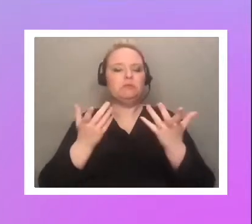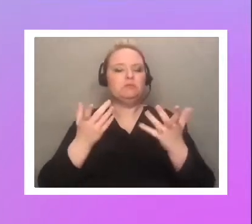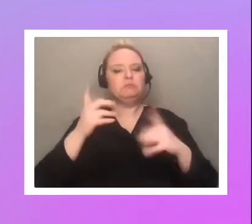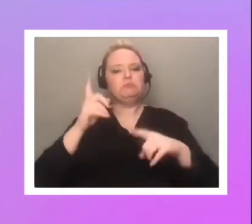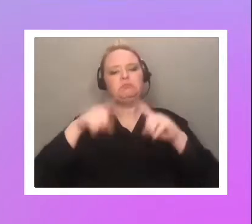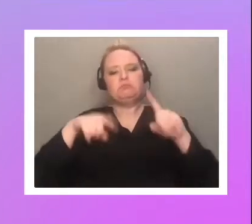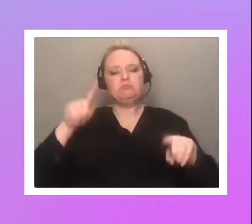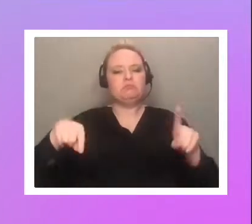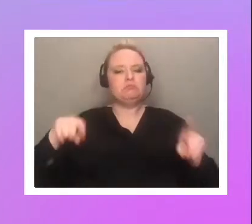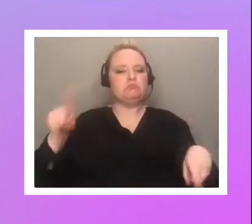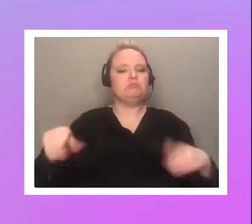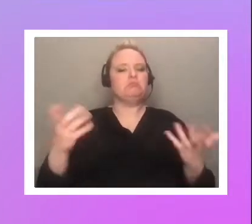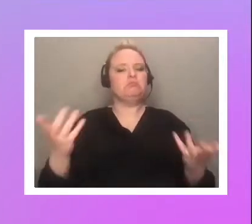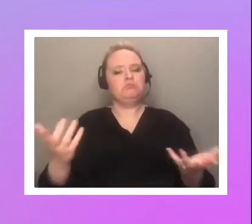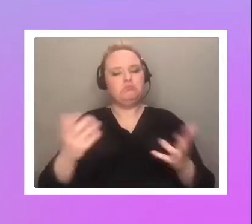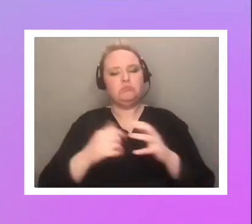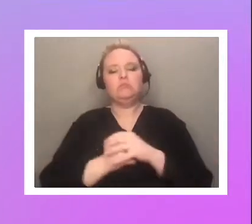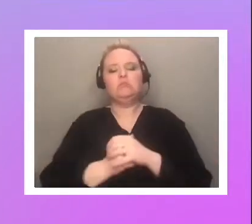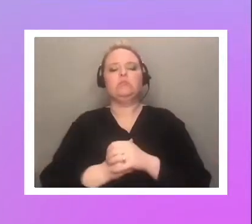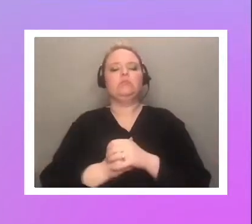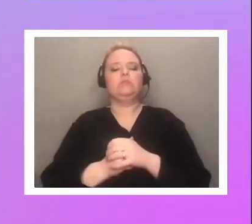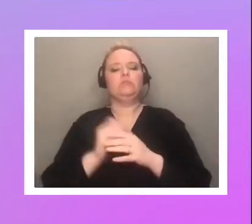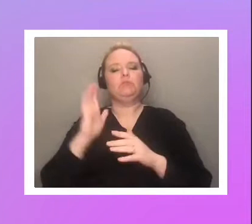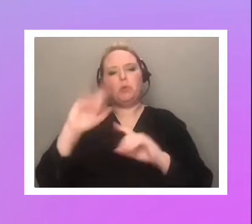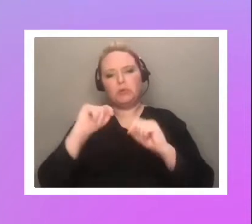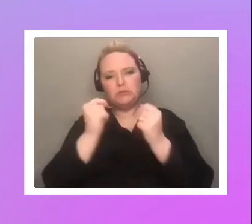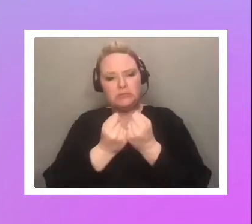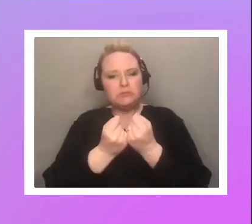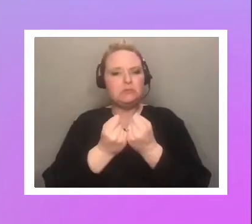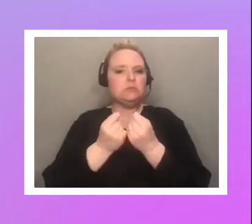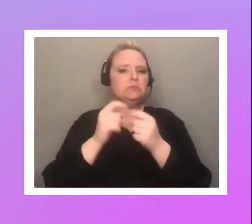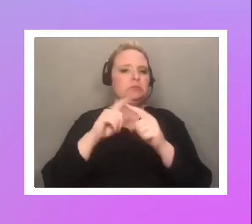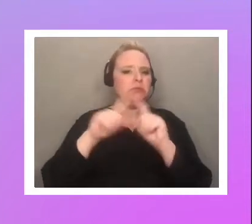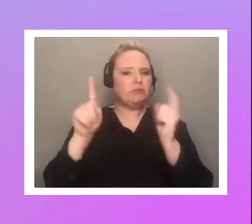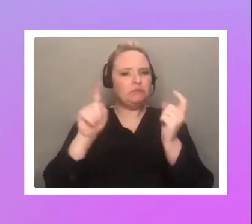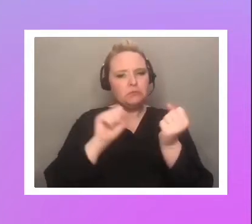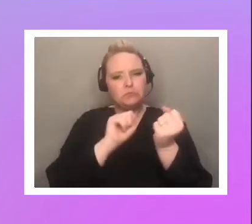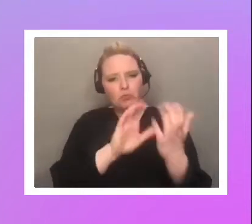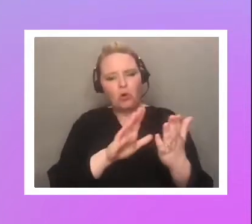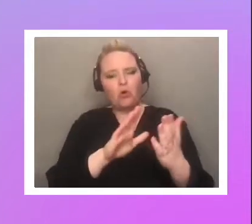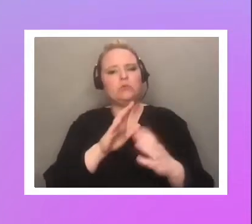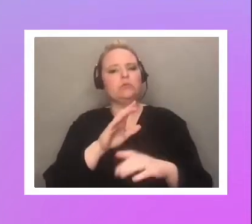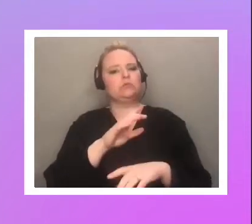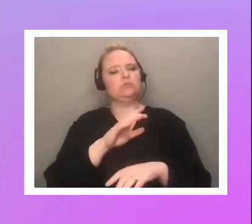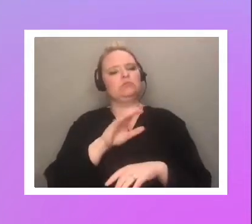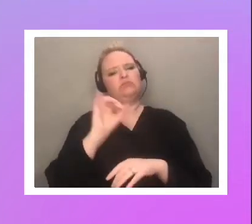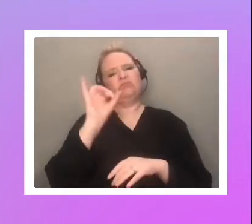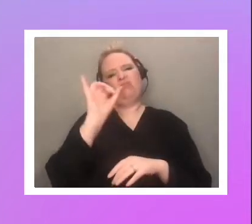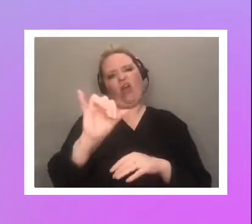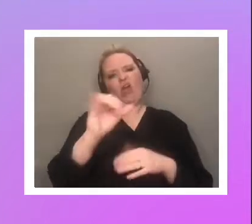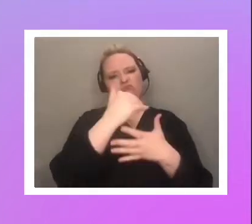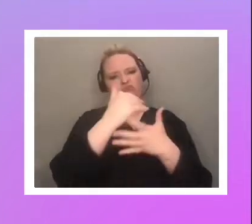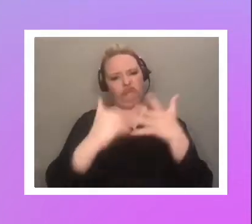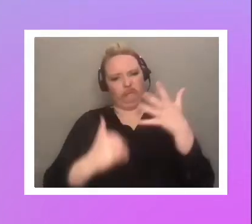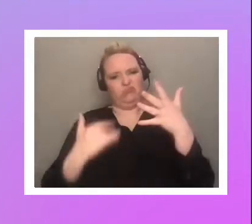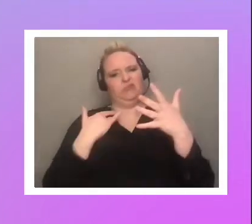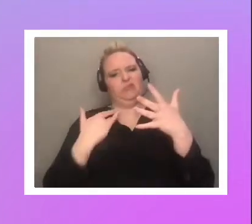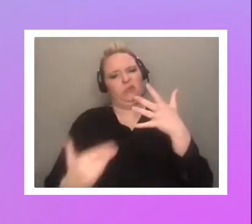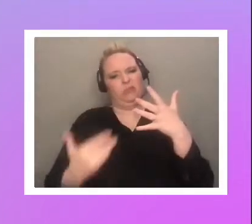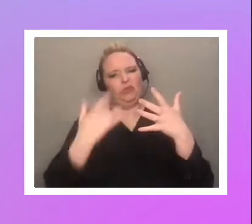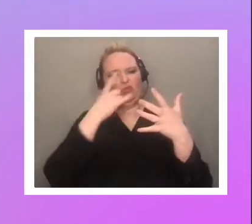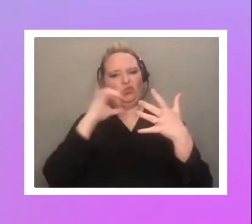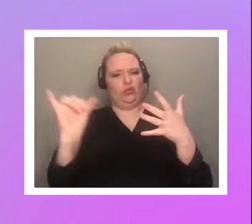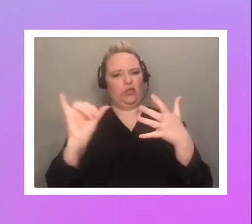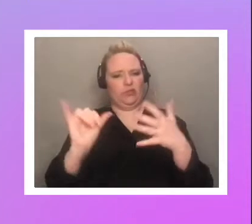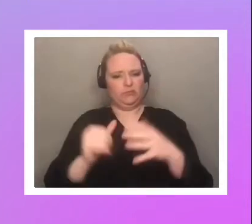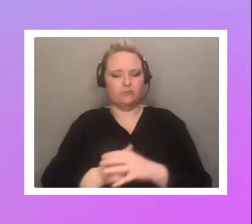for other teams. It might look different for your team, but this is a rough estimate of what a typical audit